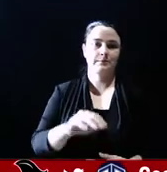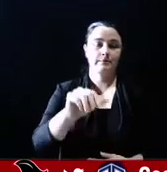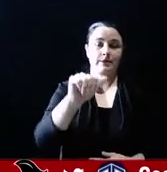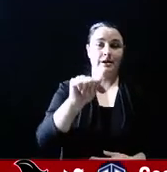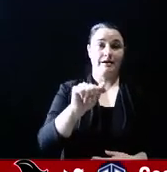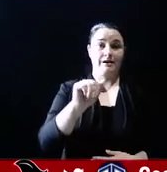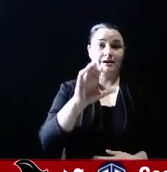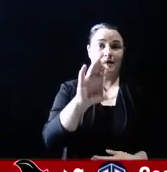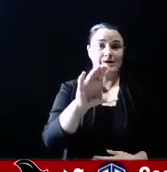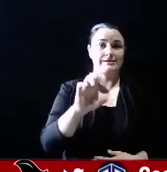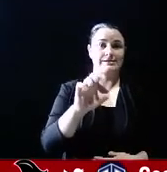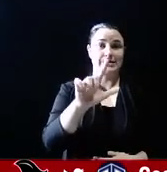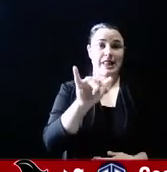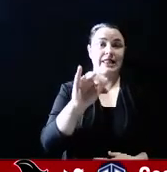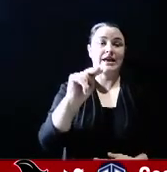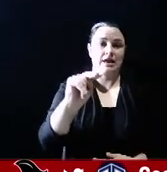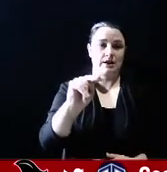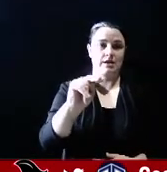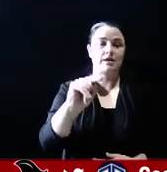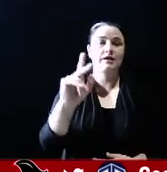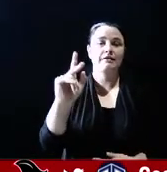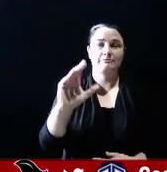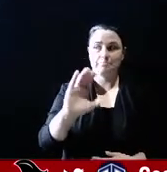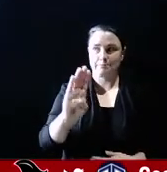Aislinn Kiera Barrett.